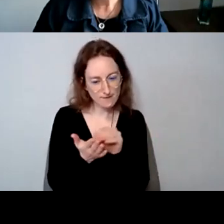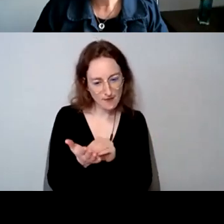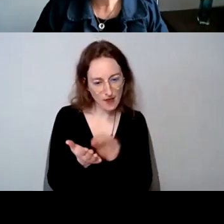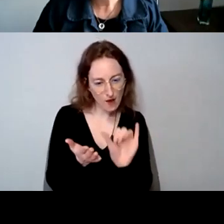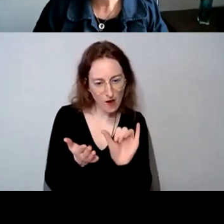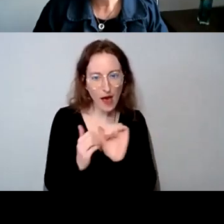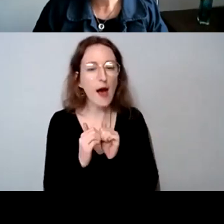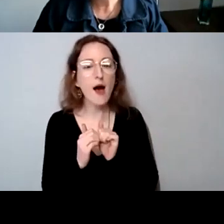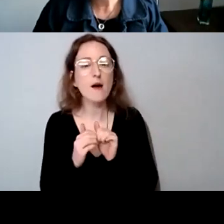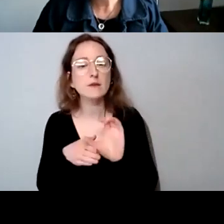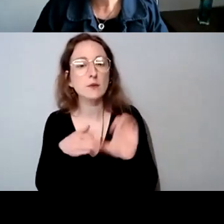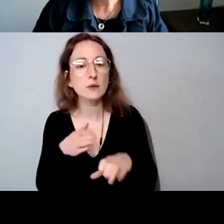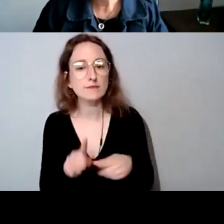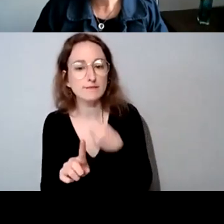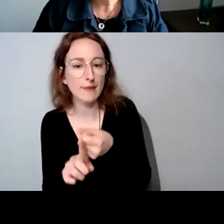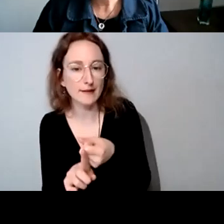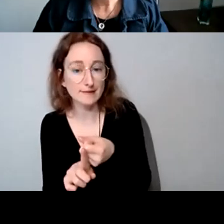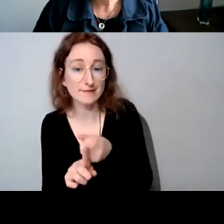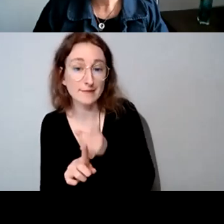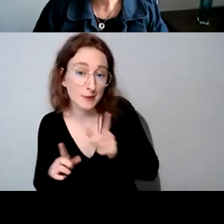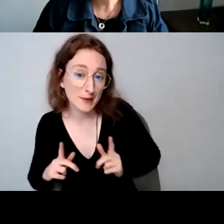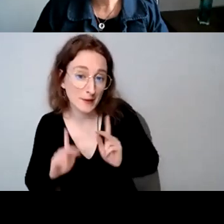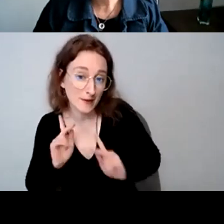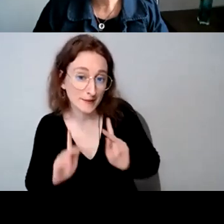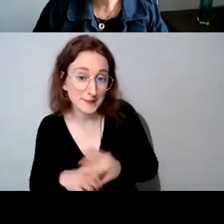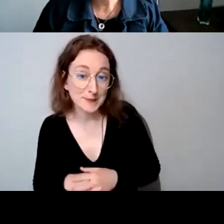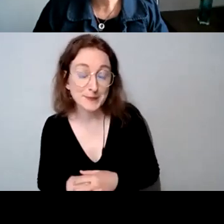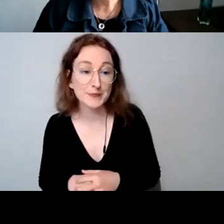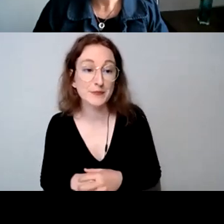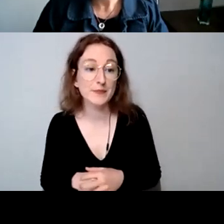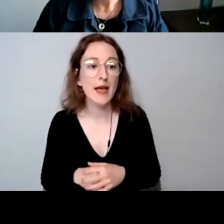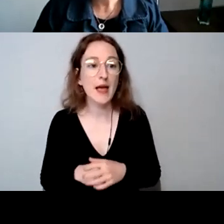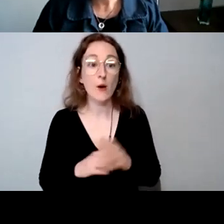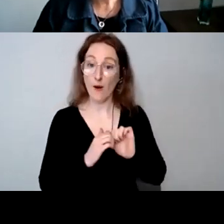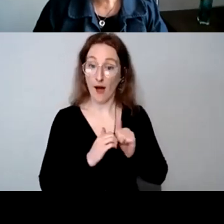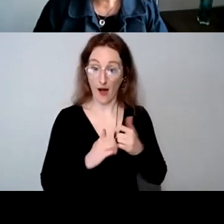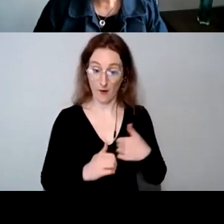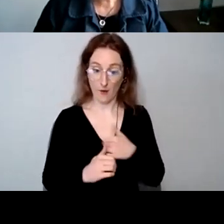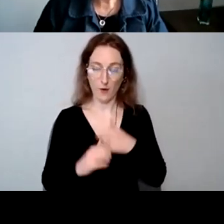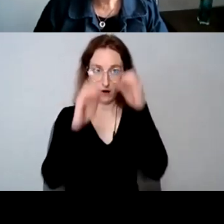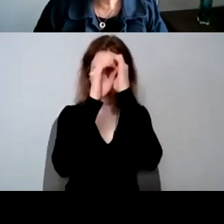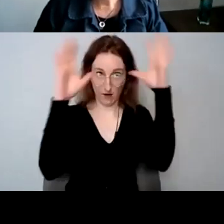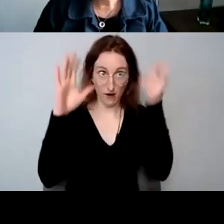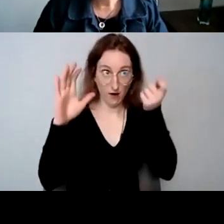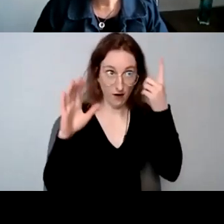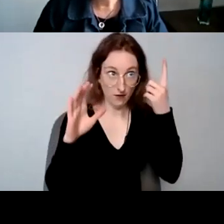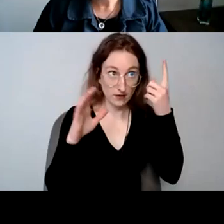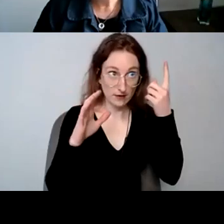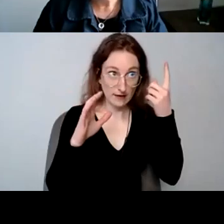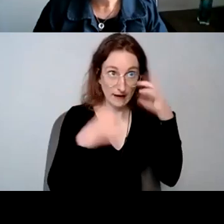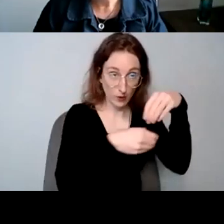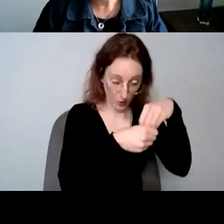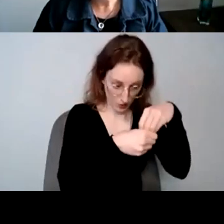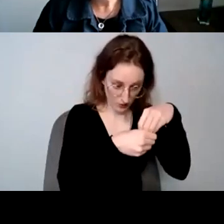how people understand inclusion, then enact it and produce very material